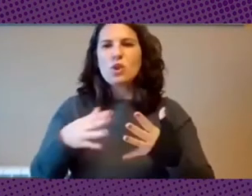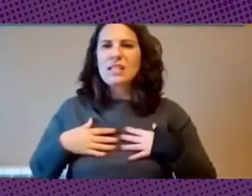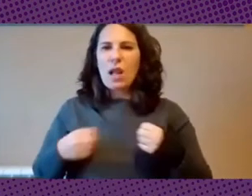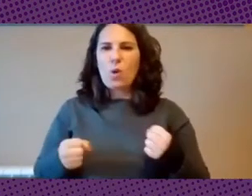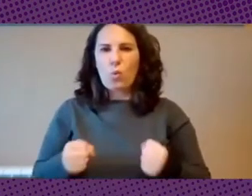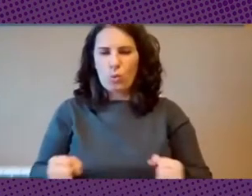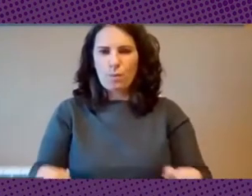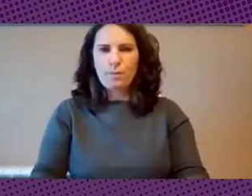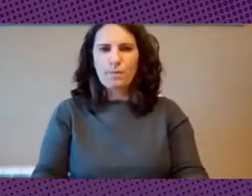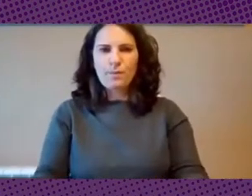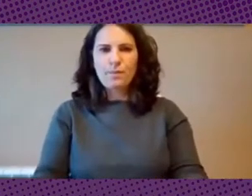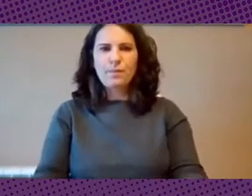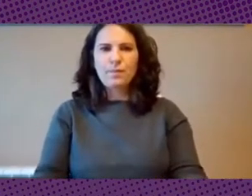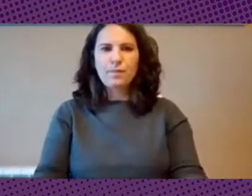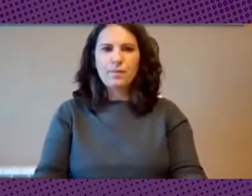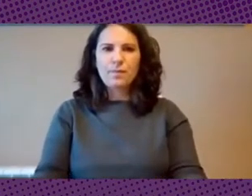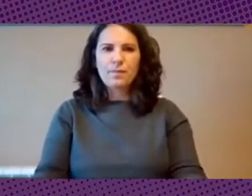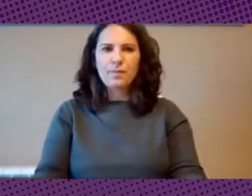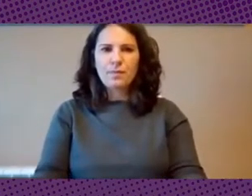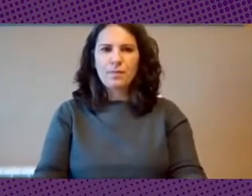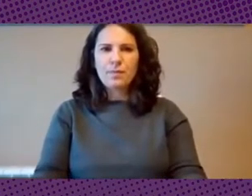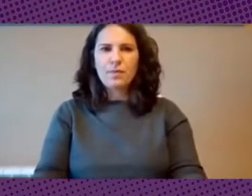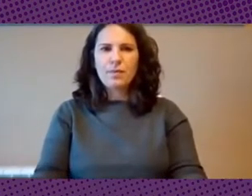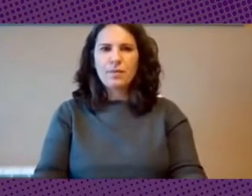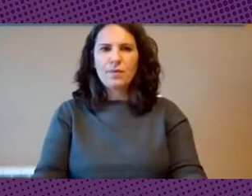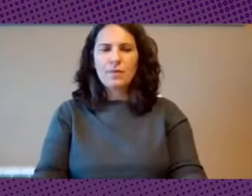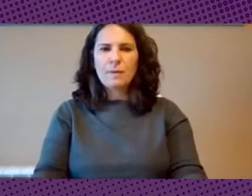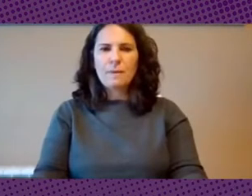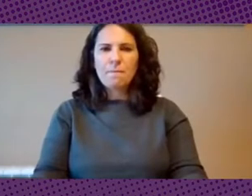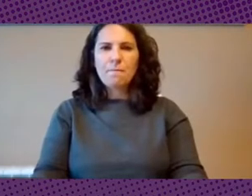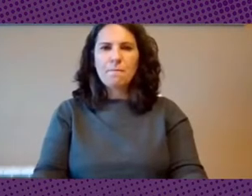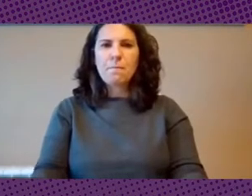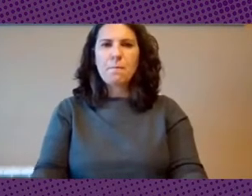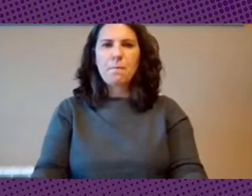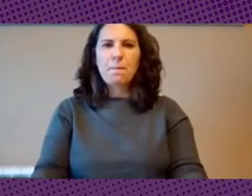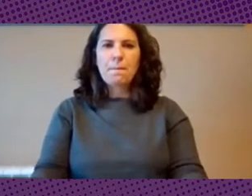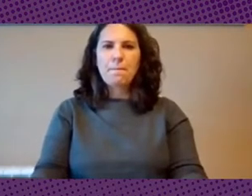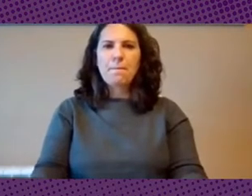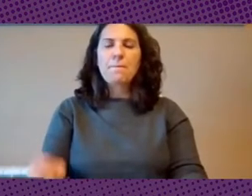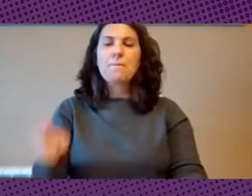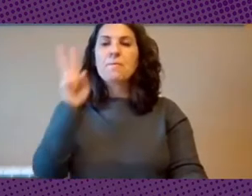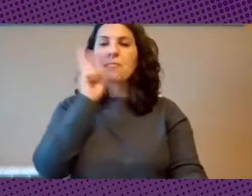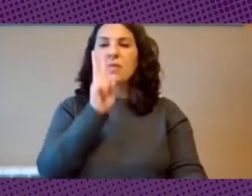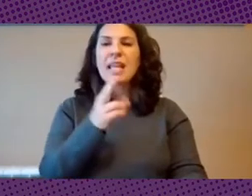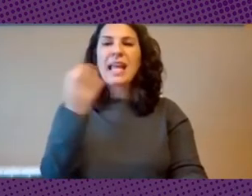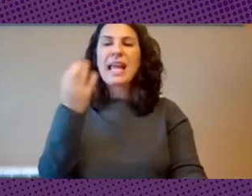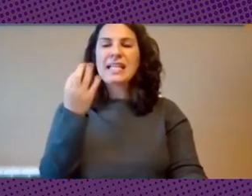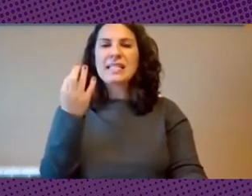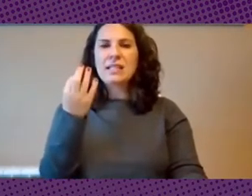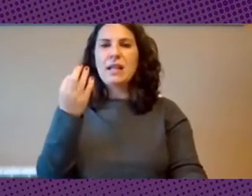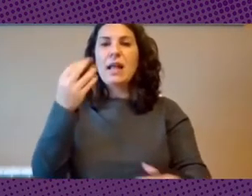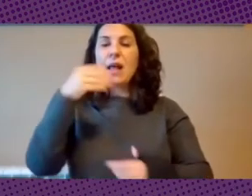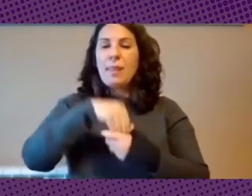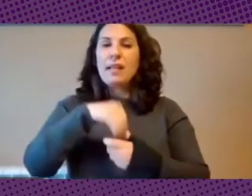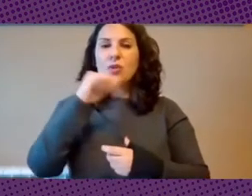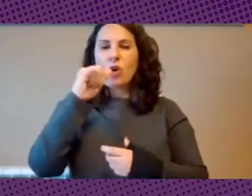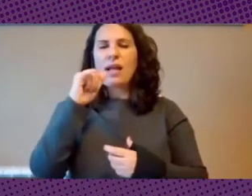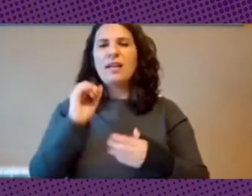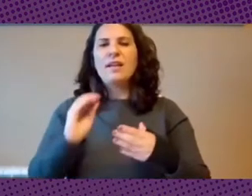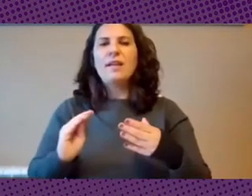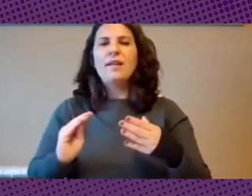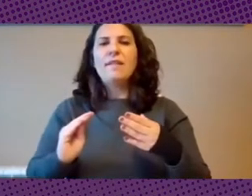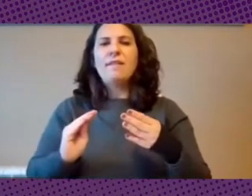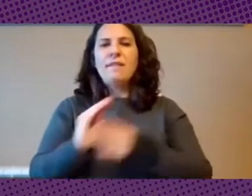is how we are moving. We are integrating digital financialization with this Wall Street consensus